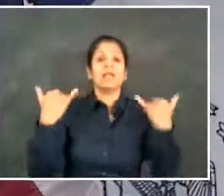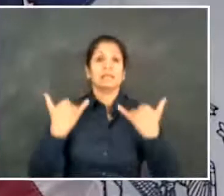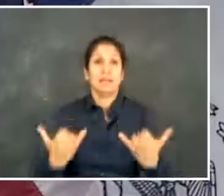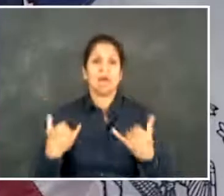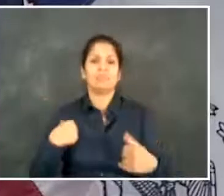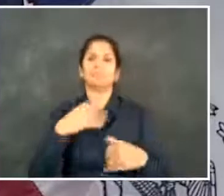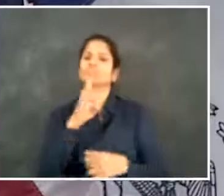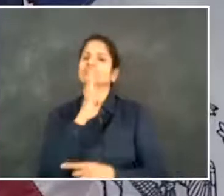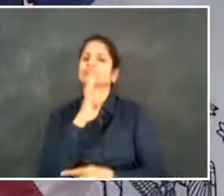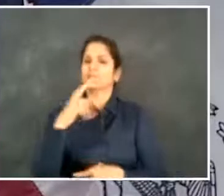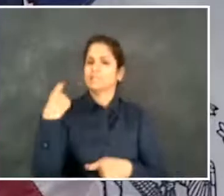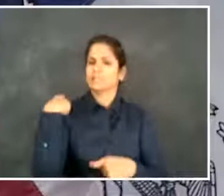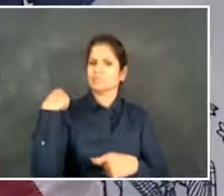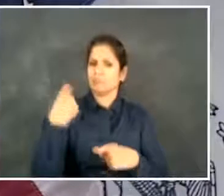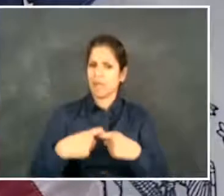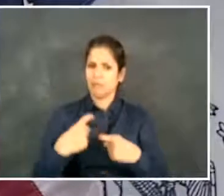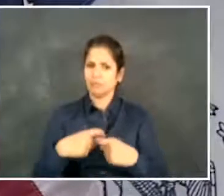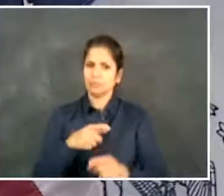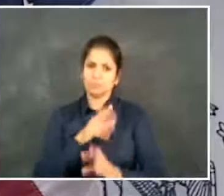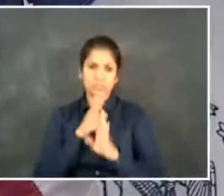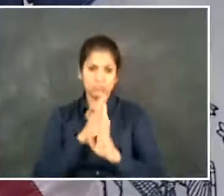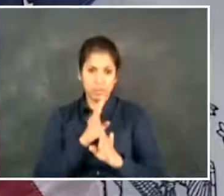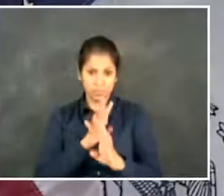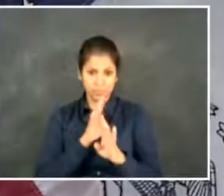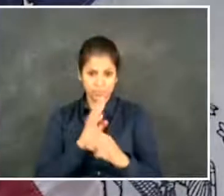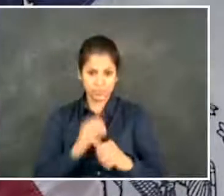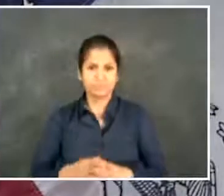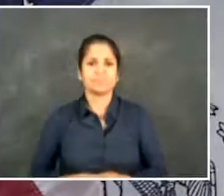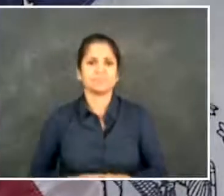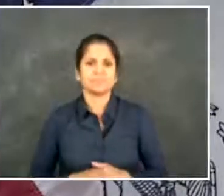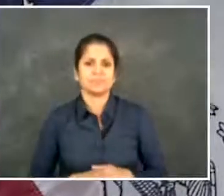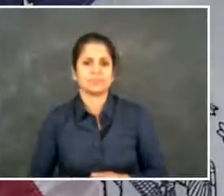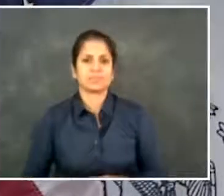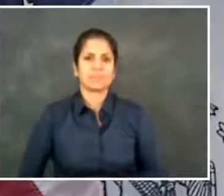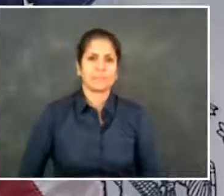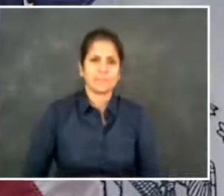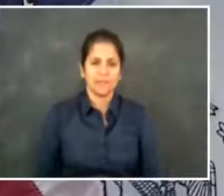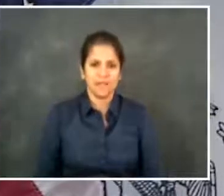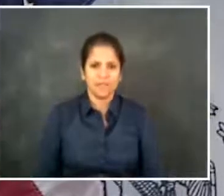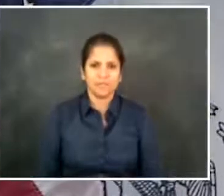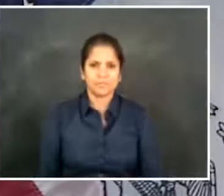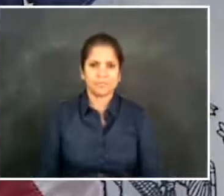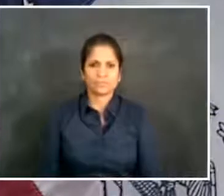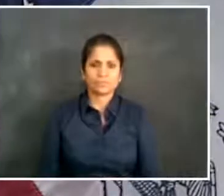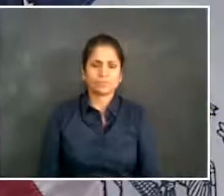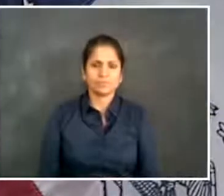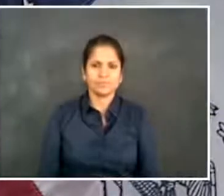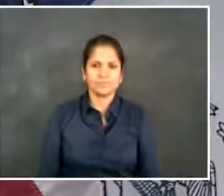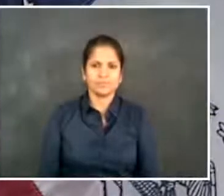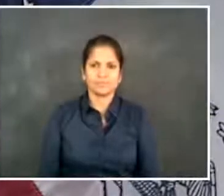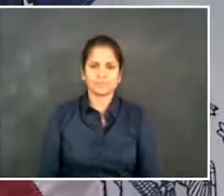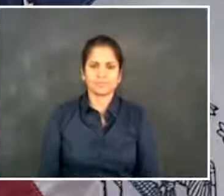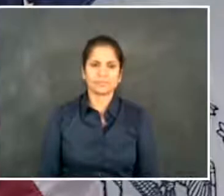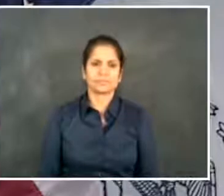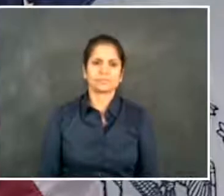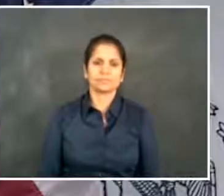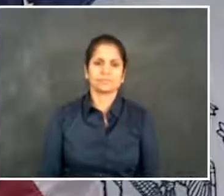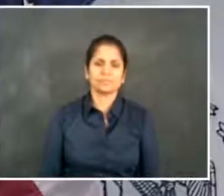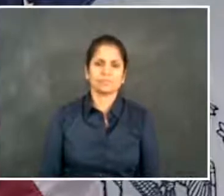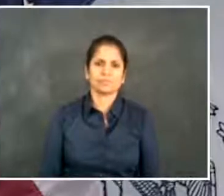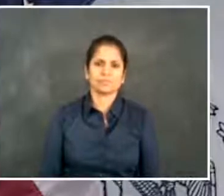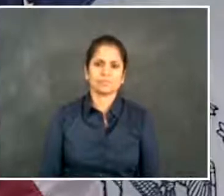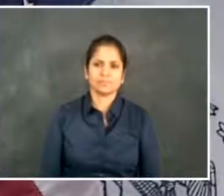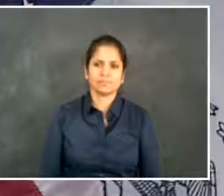Este virus no se va a vencer a sí mismo. Los neoyorquinos